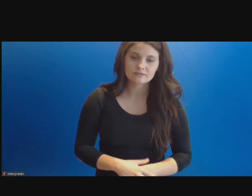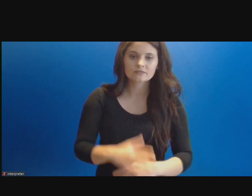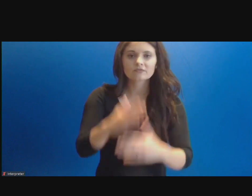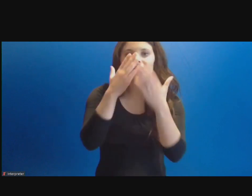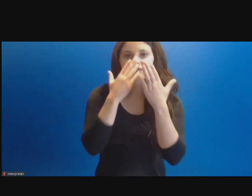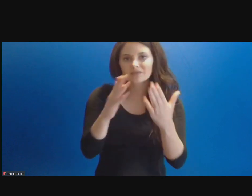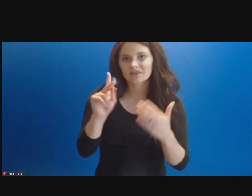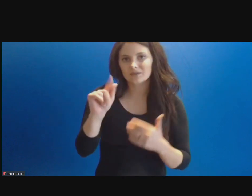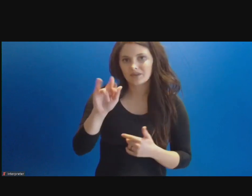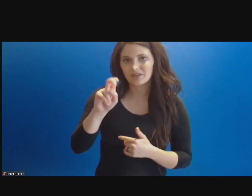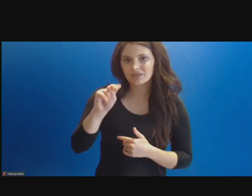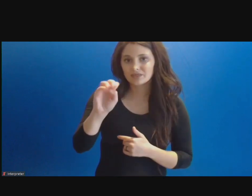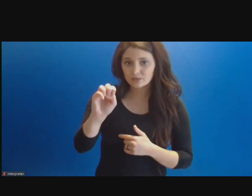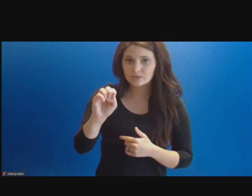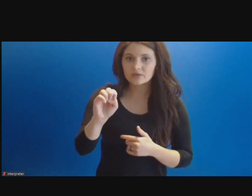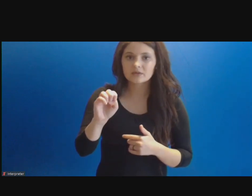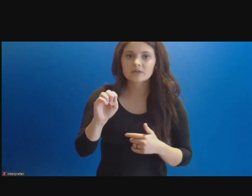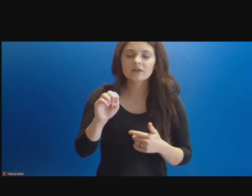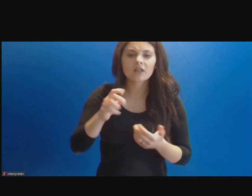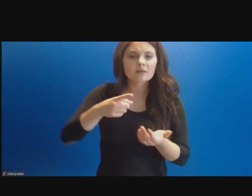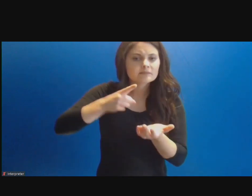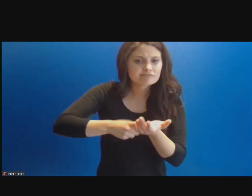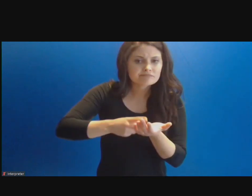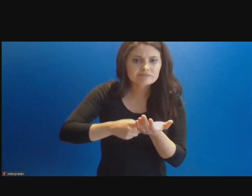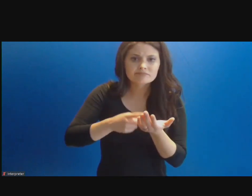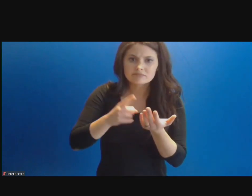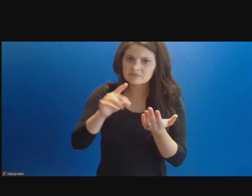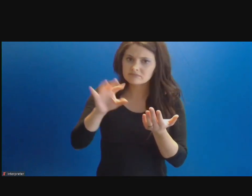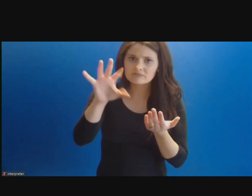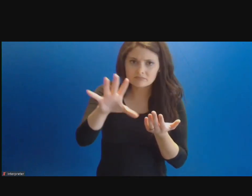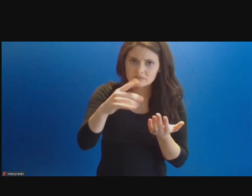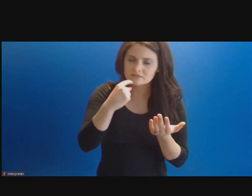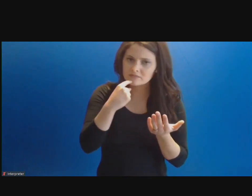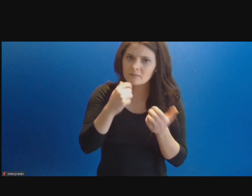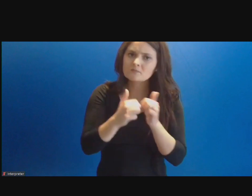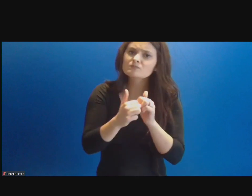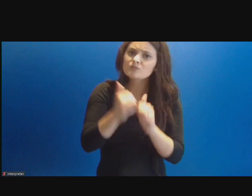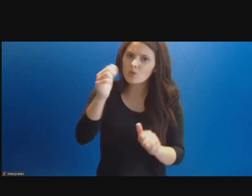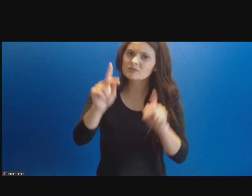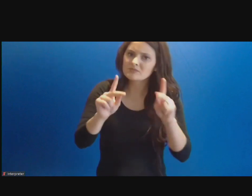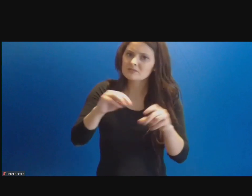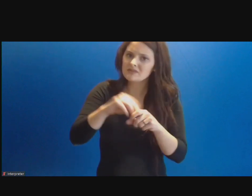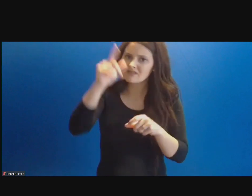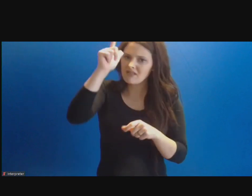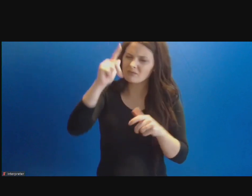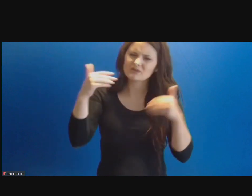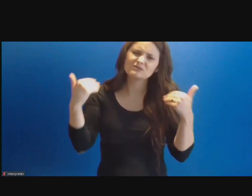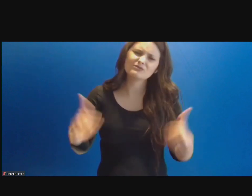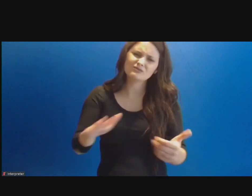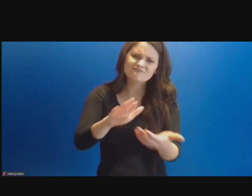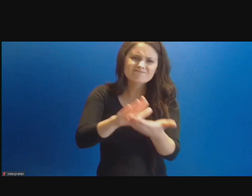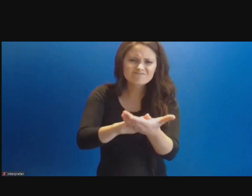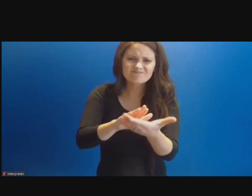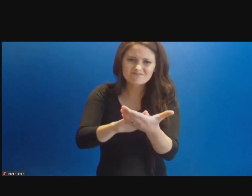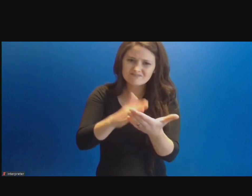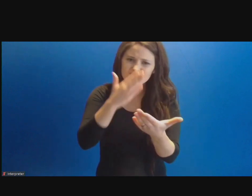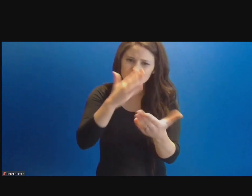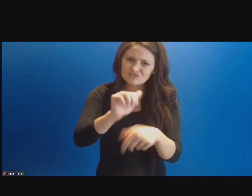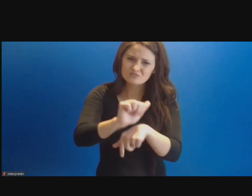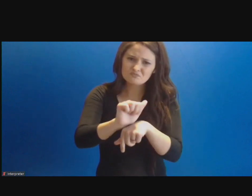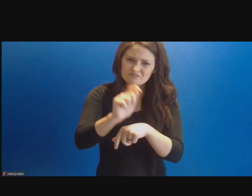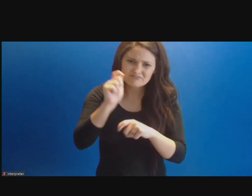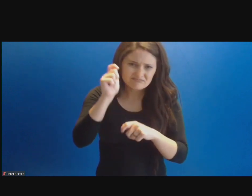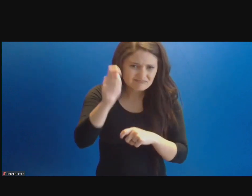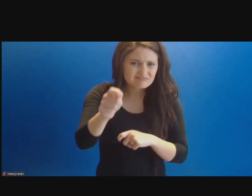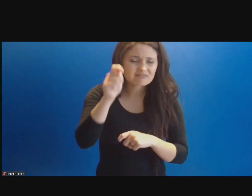Thank you, Katherine. Let me just say right off the bat that I think most people in Lubbock are doing a very, very good job. I was